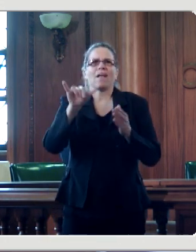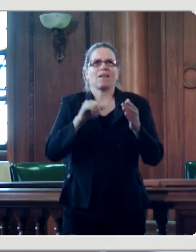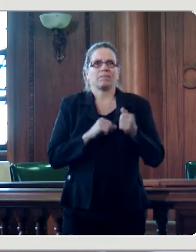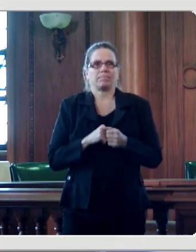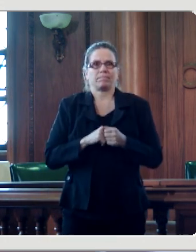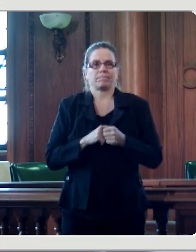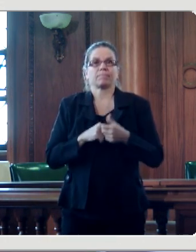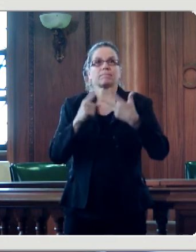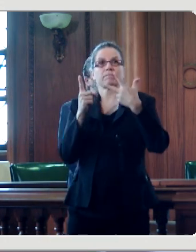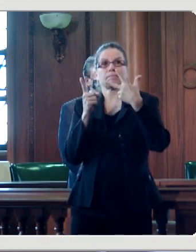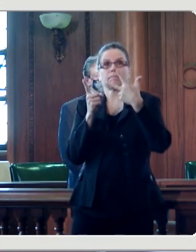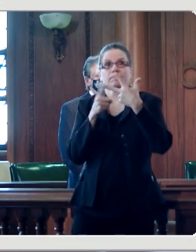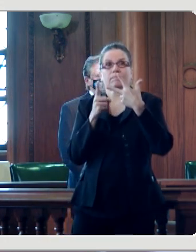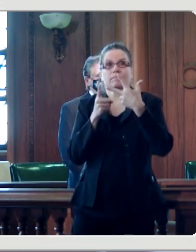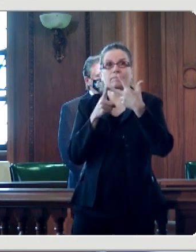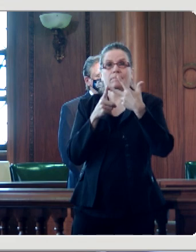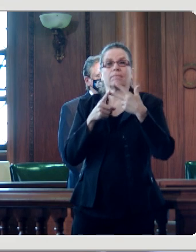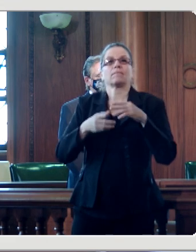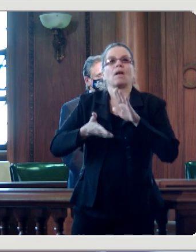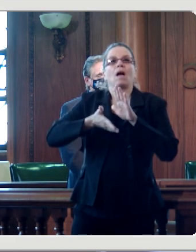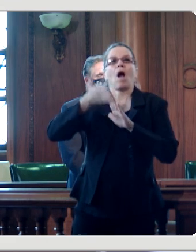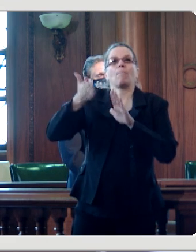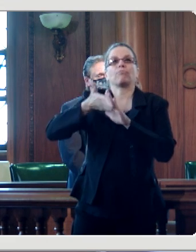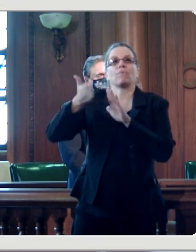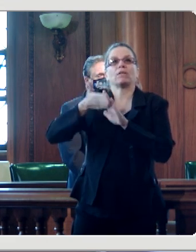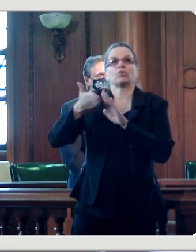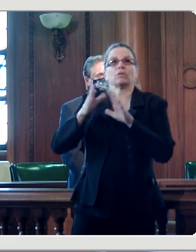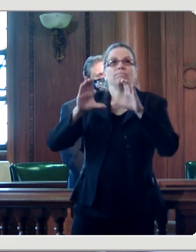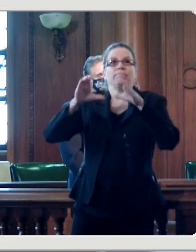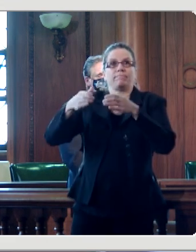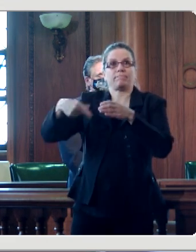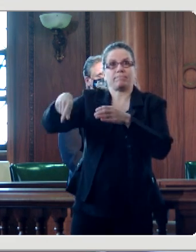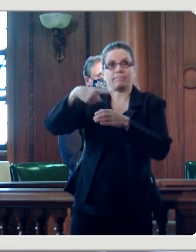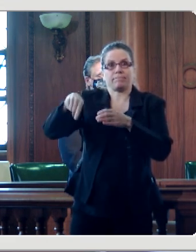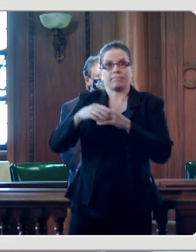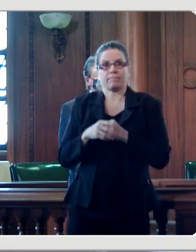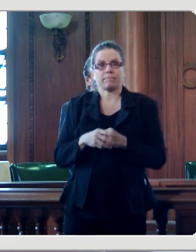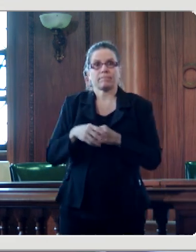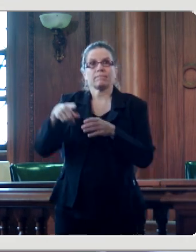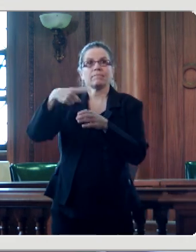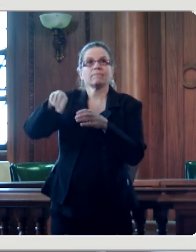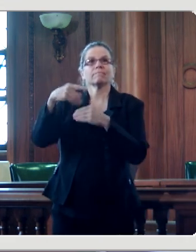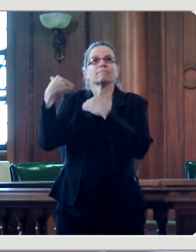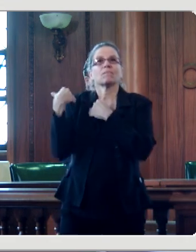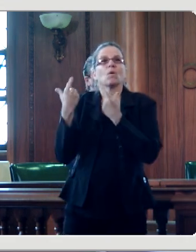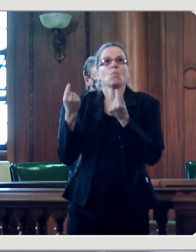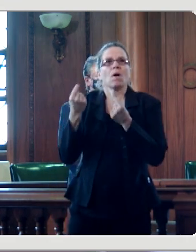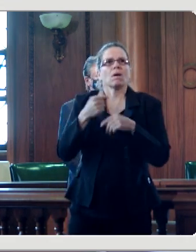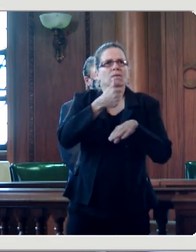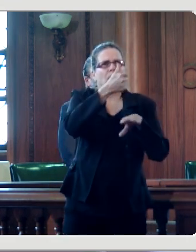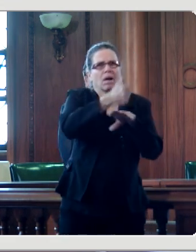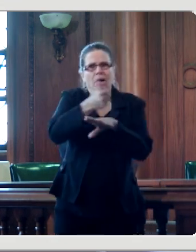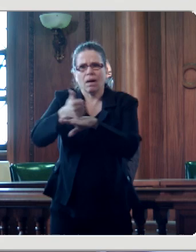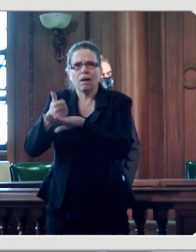best practices on operation and information and the distribution